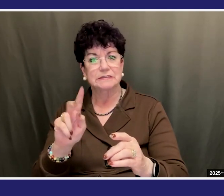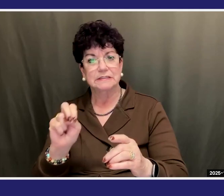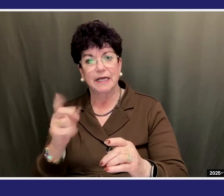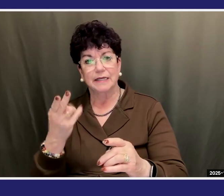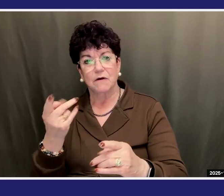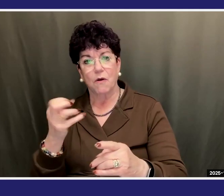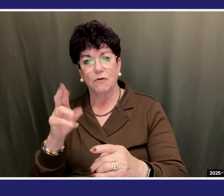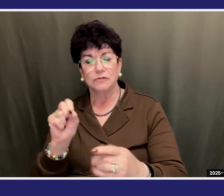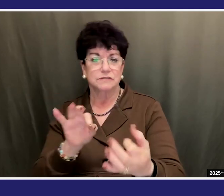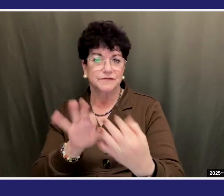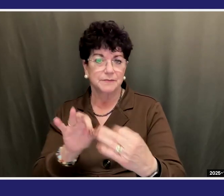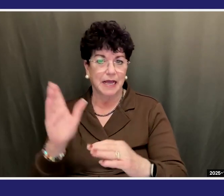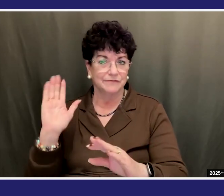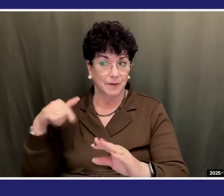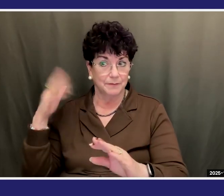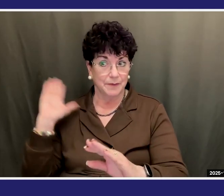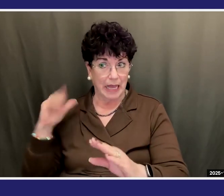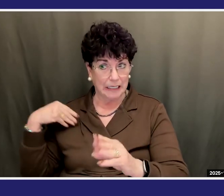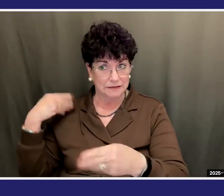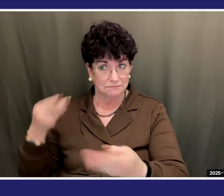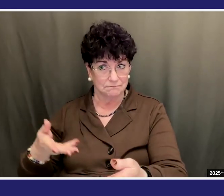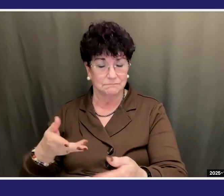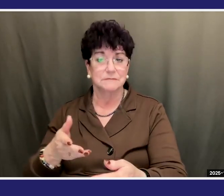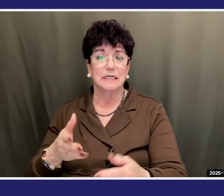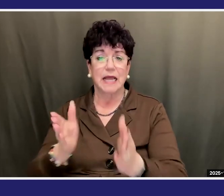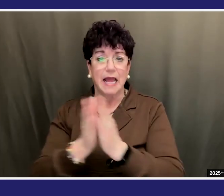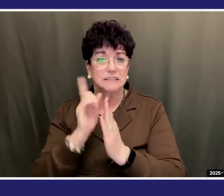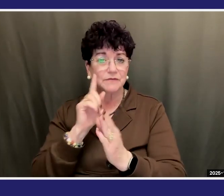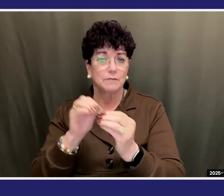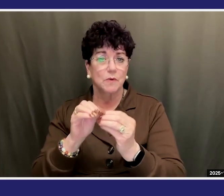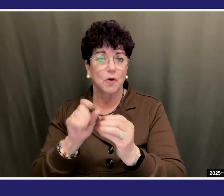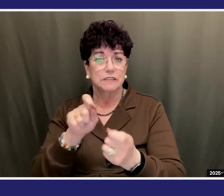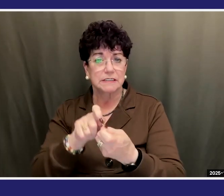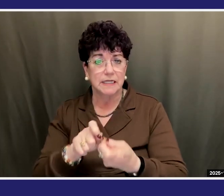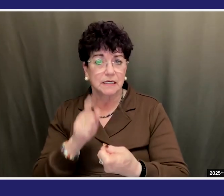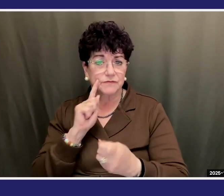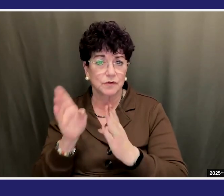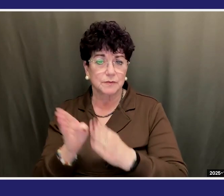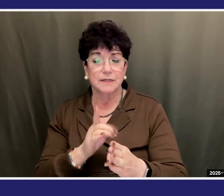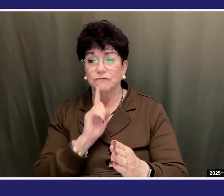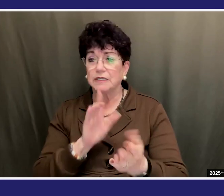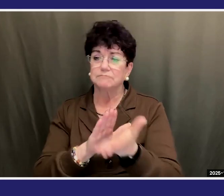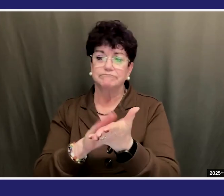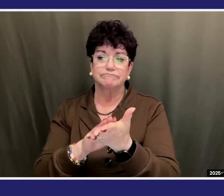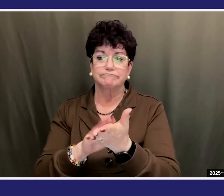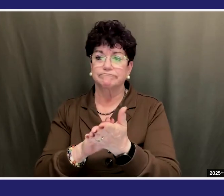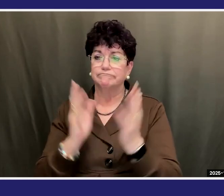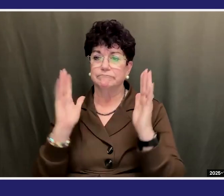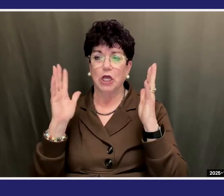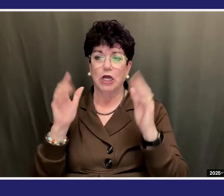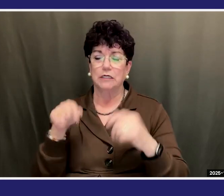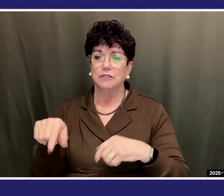asking for a lot more detail on your plan. In particular, want to really applaud you for